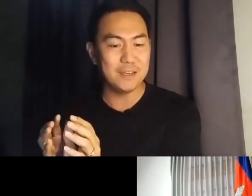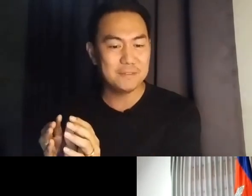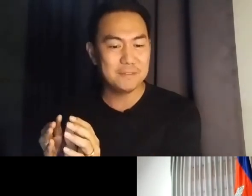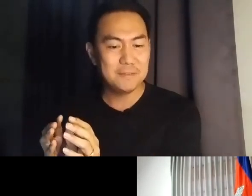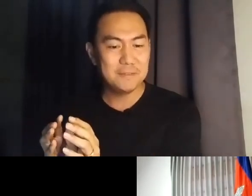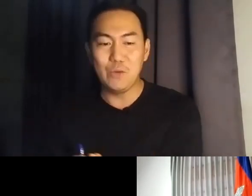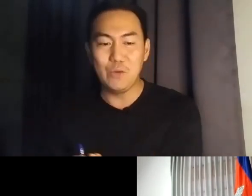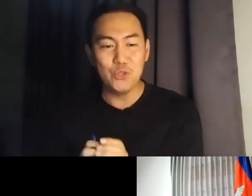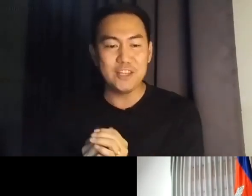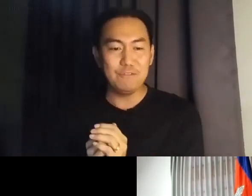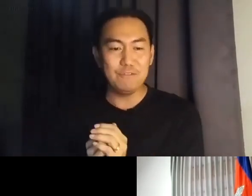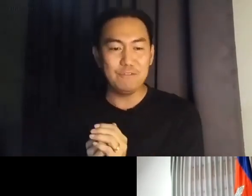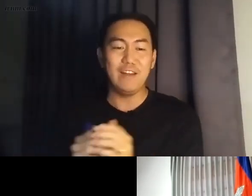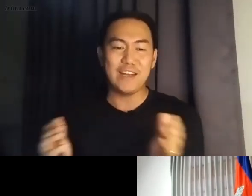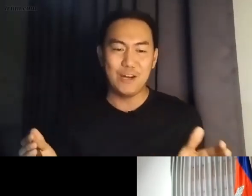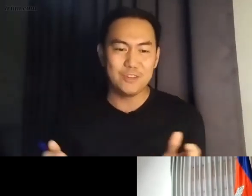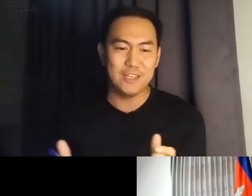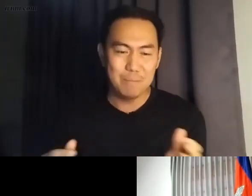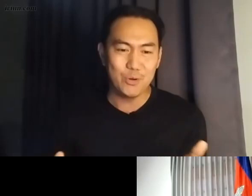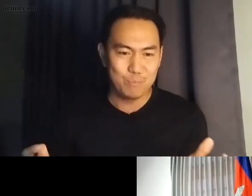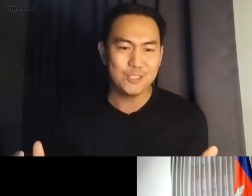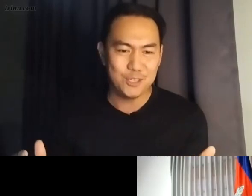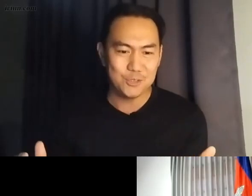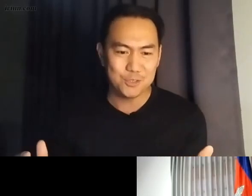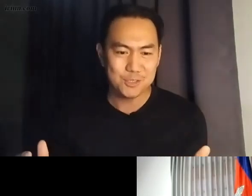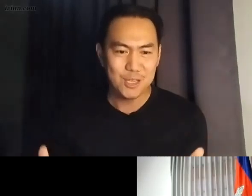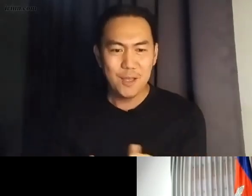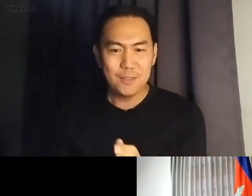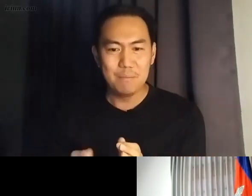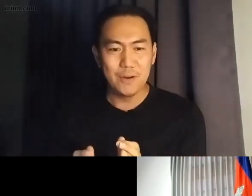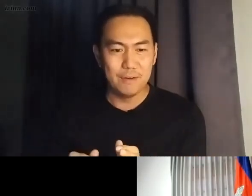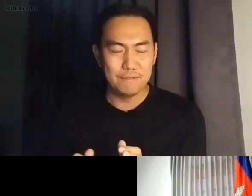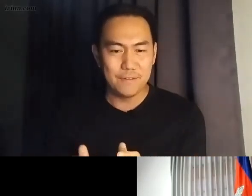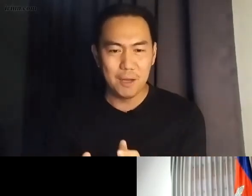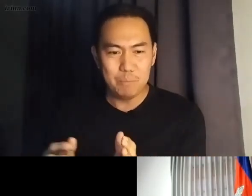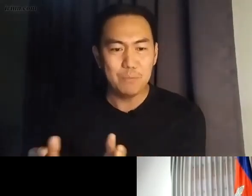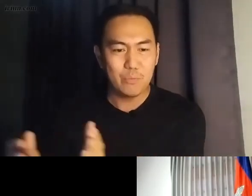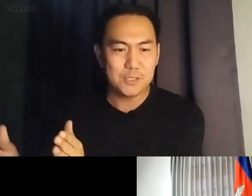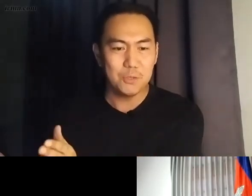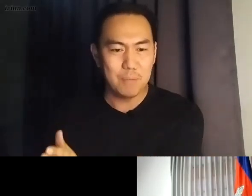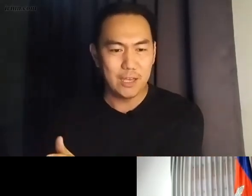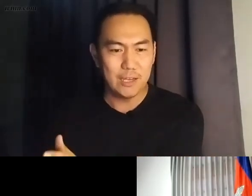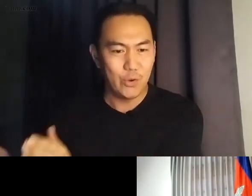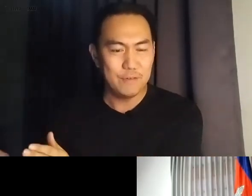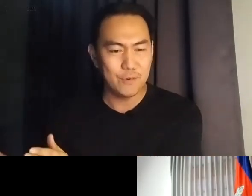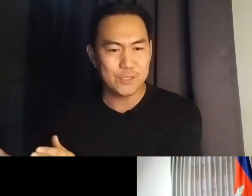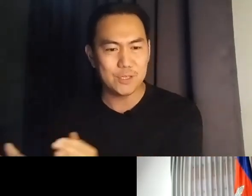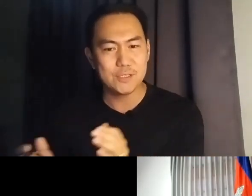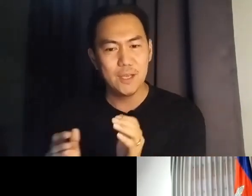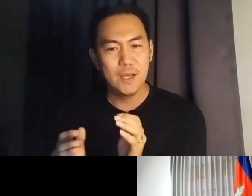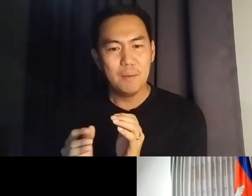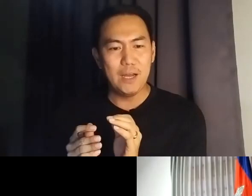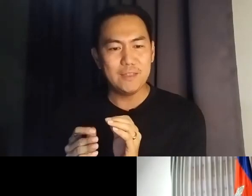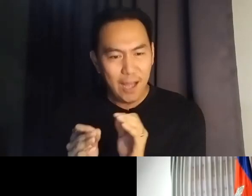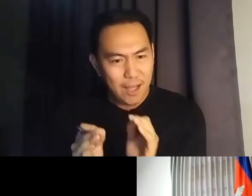trafficking? And we do not have to necessarily count the number of prosecutions, number of people rescued by law